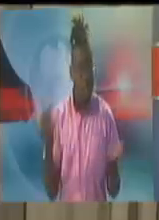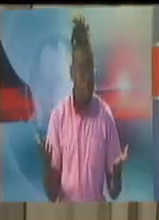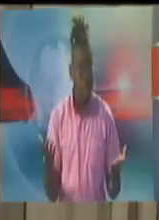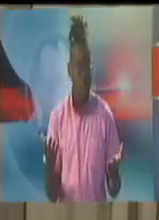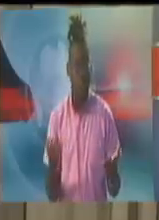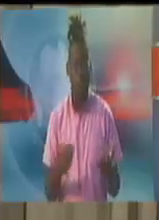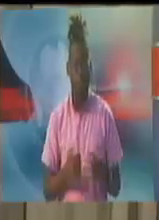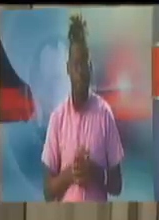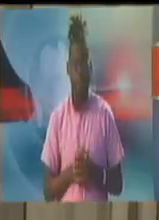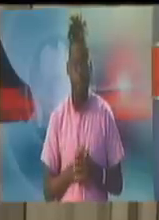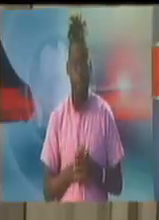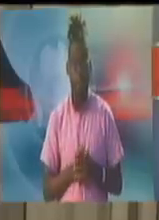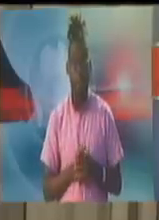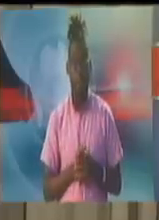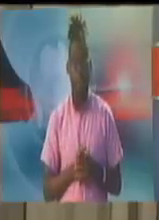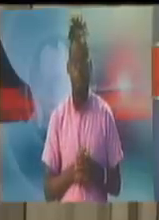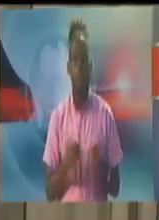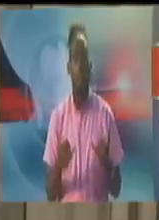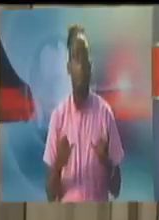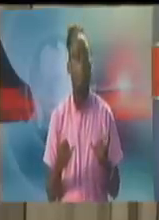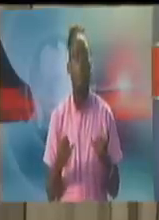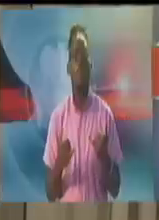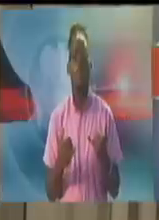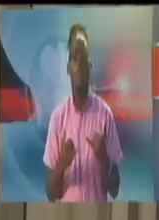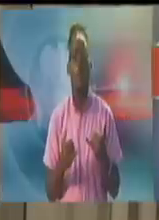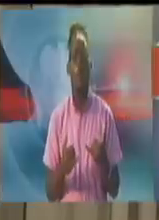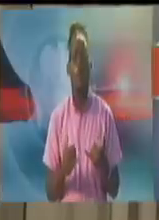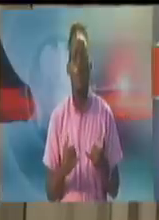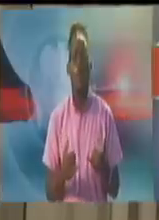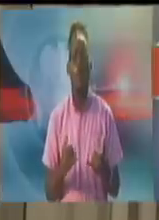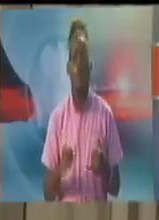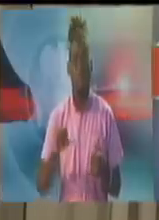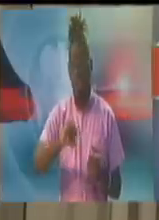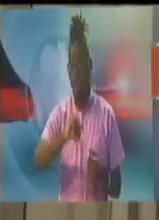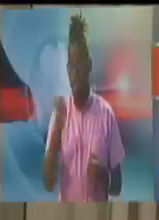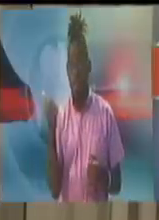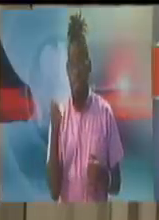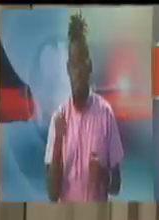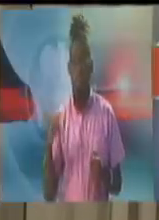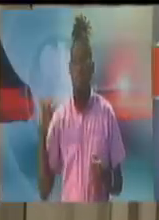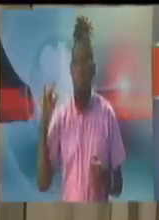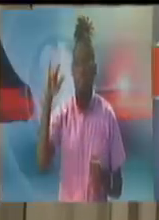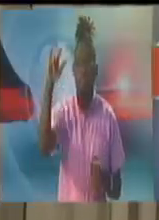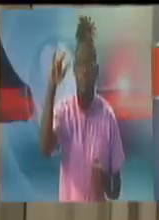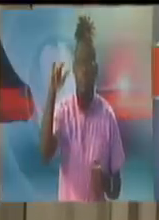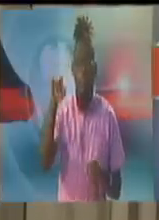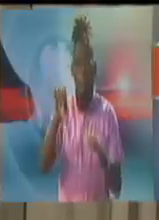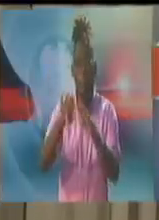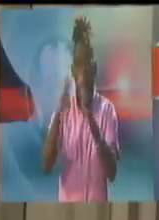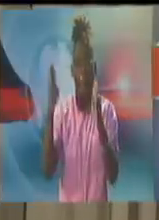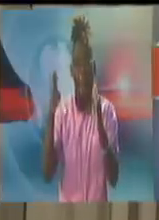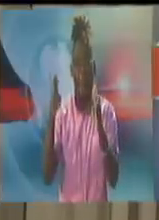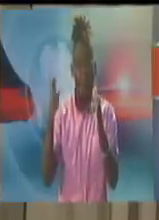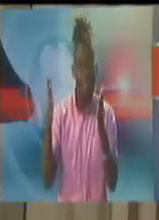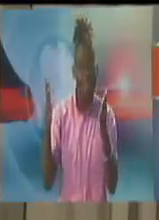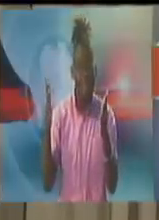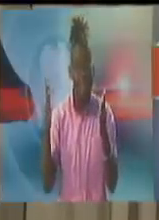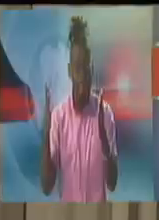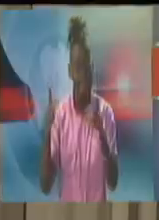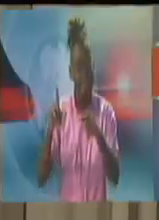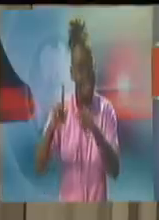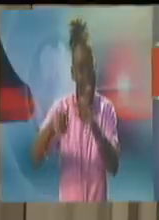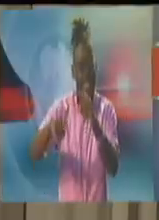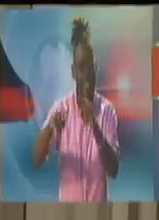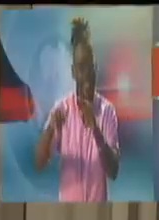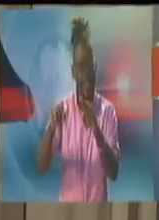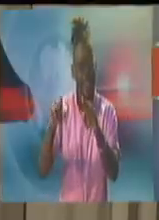insofar as our airports are open, other airports are open in the region, it can't become the potential to get into our